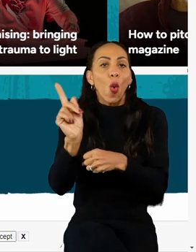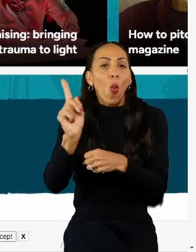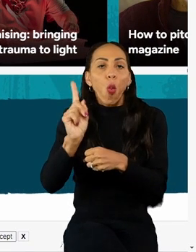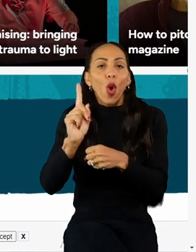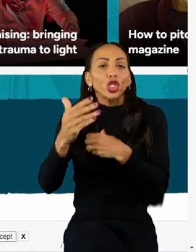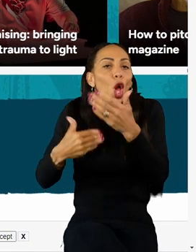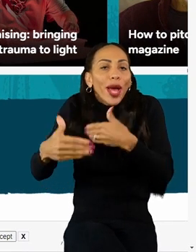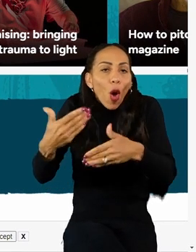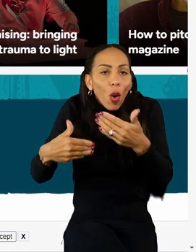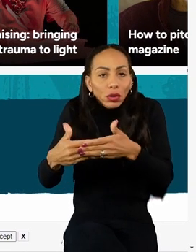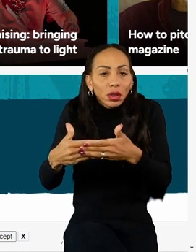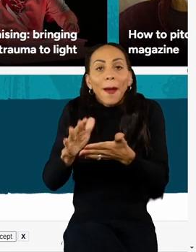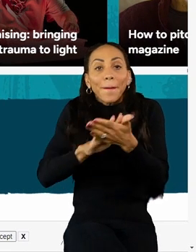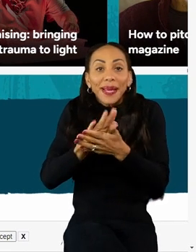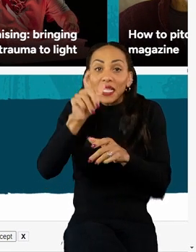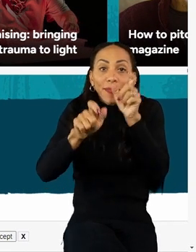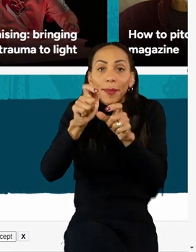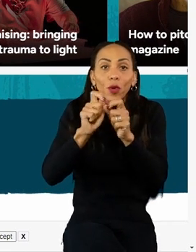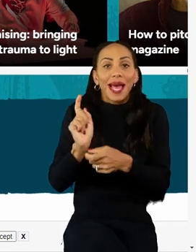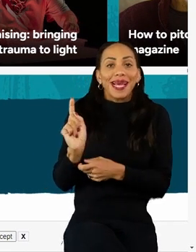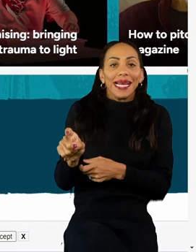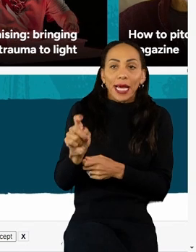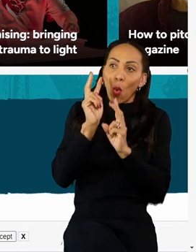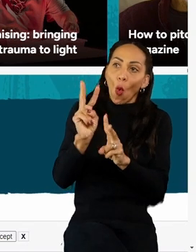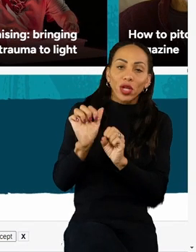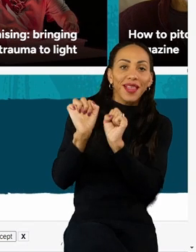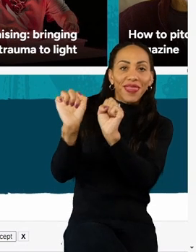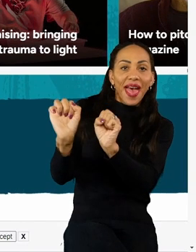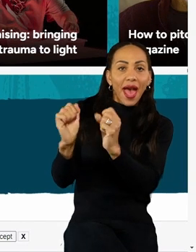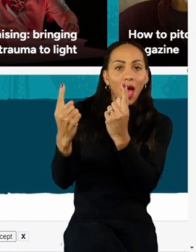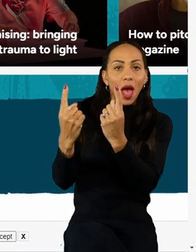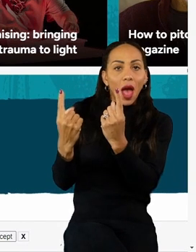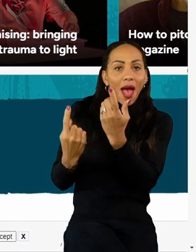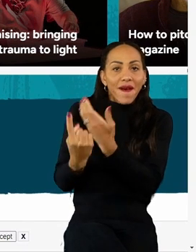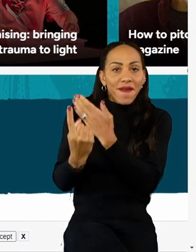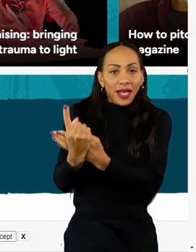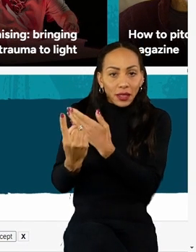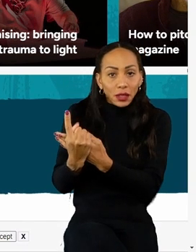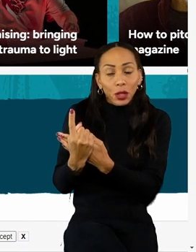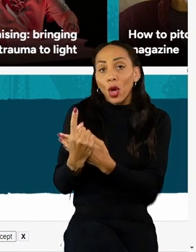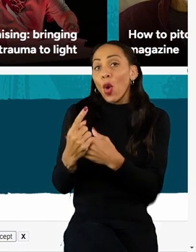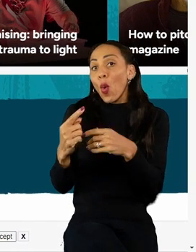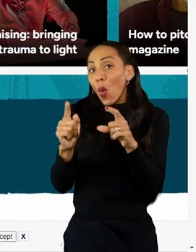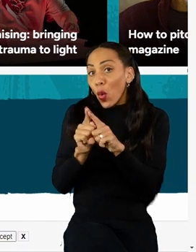one What's On section. And that will enable people to watch our